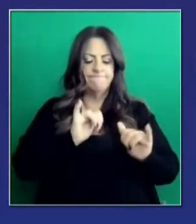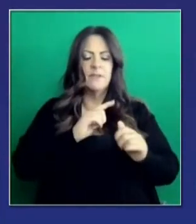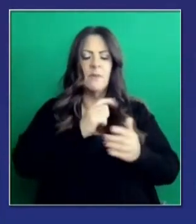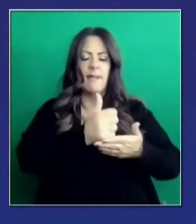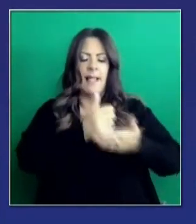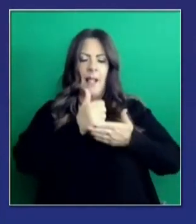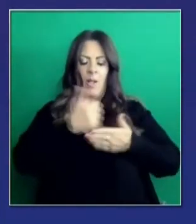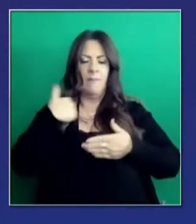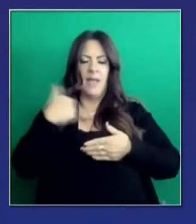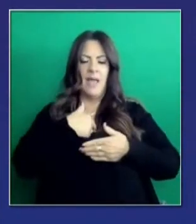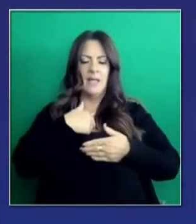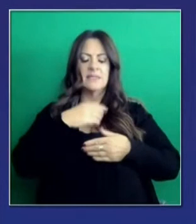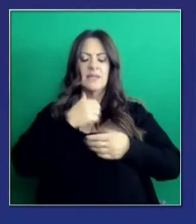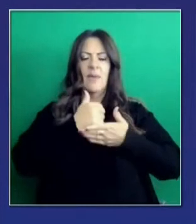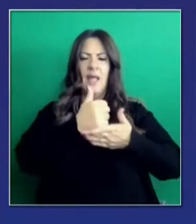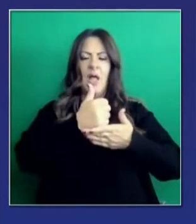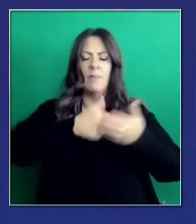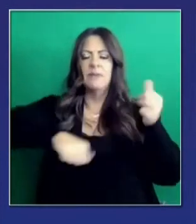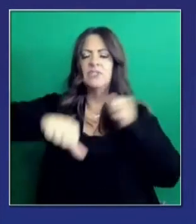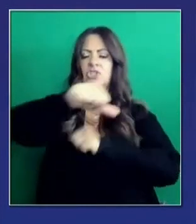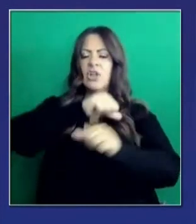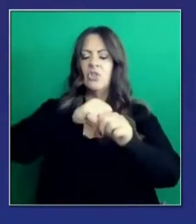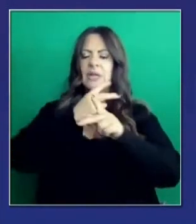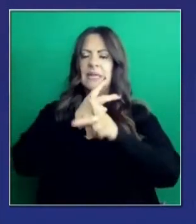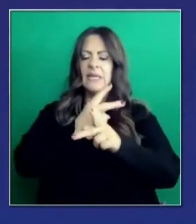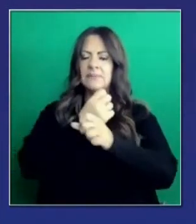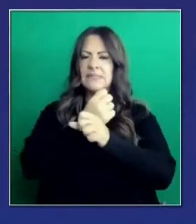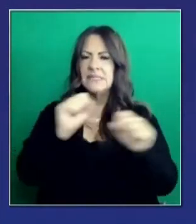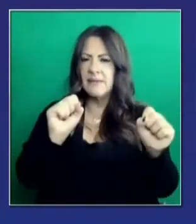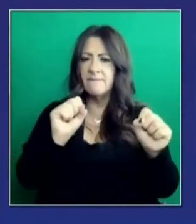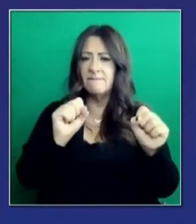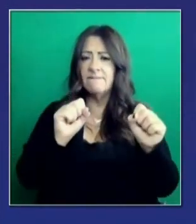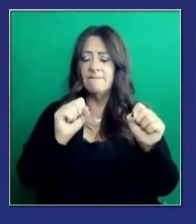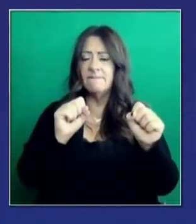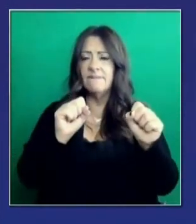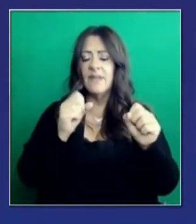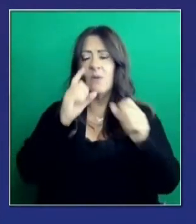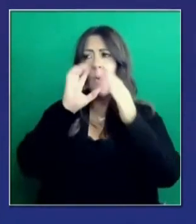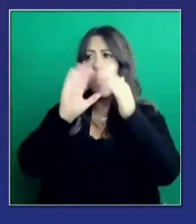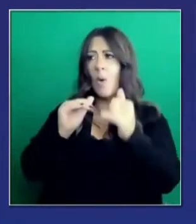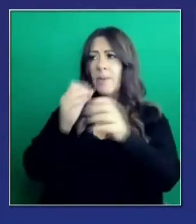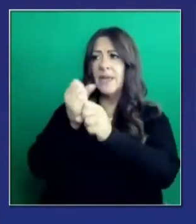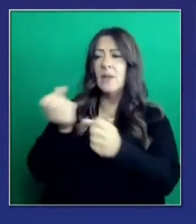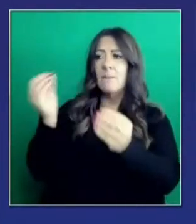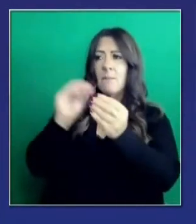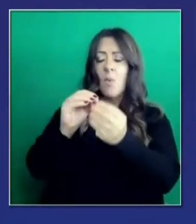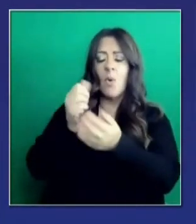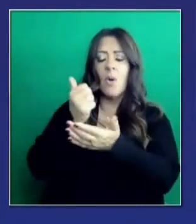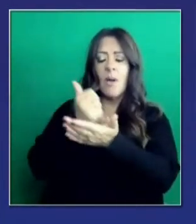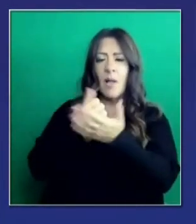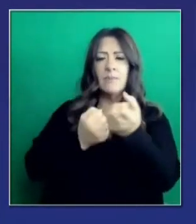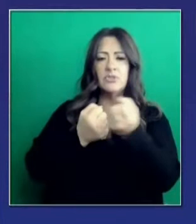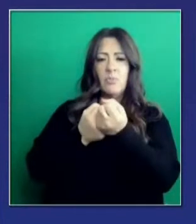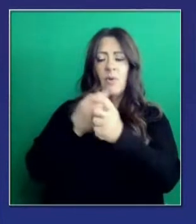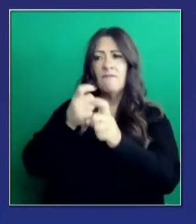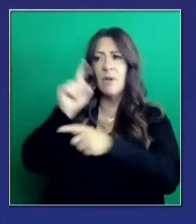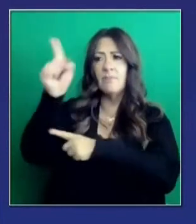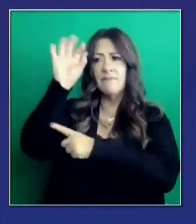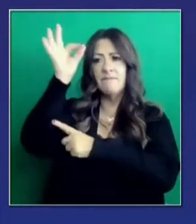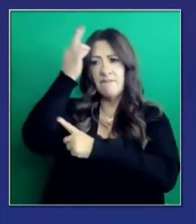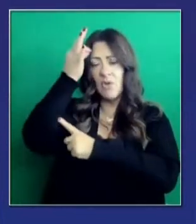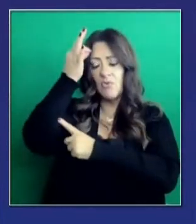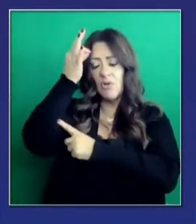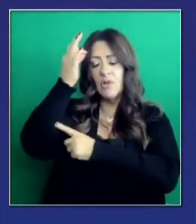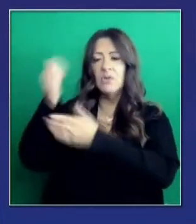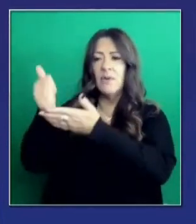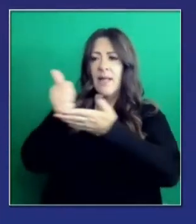into our communities, getting it hopefully more and more from the federal government, and then working exactly how the governors sort of shared